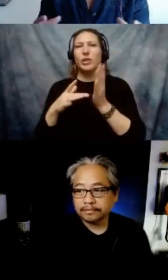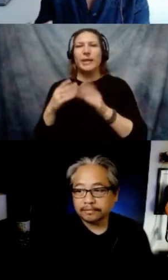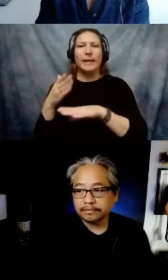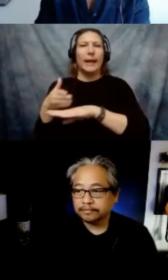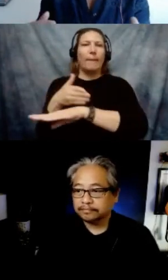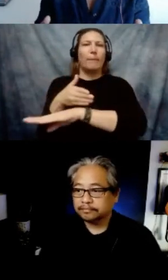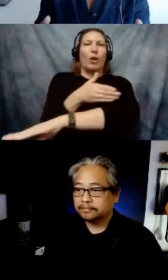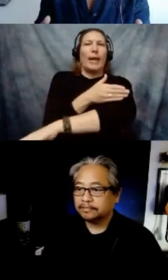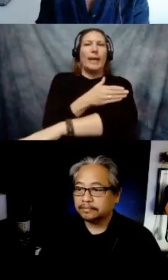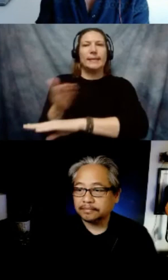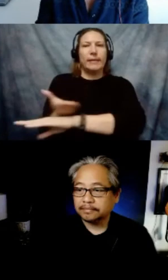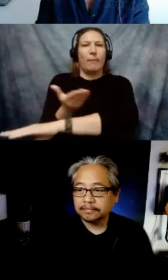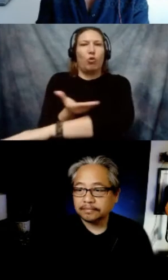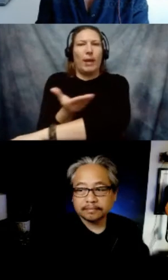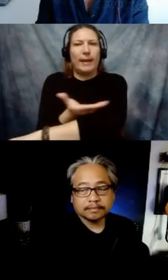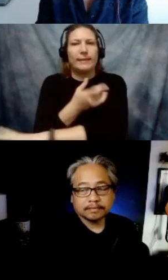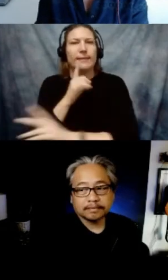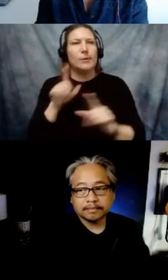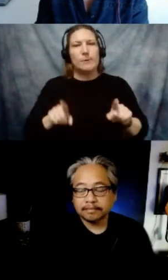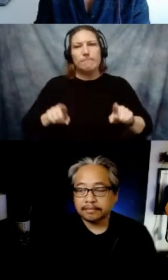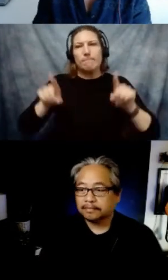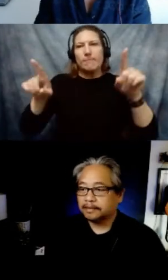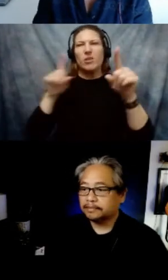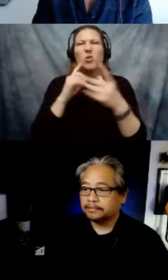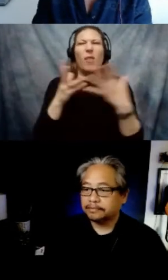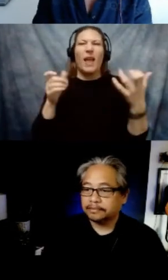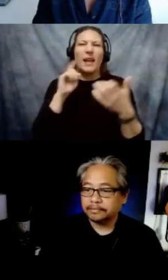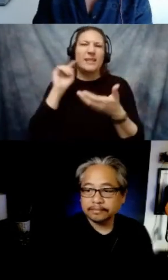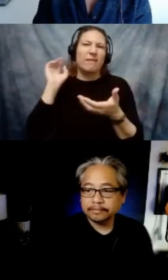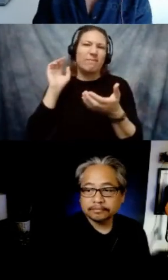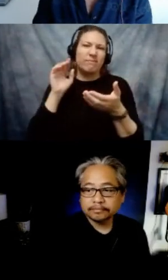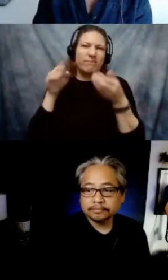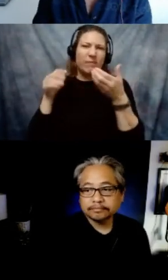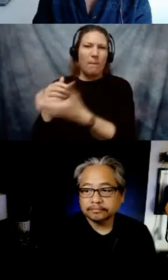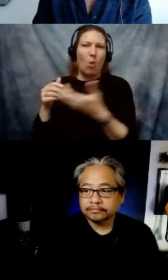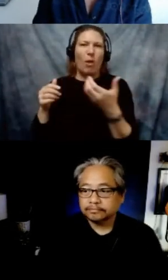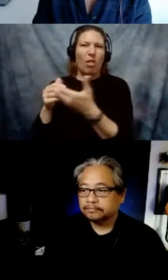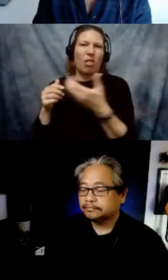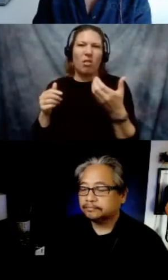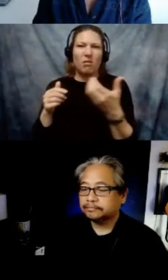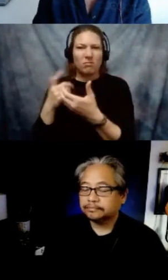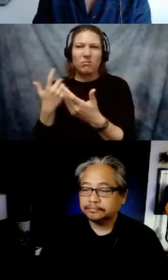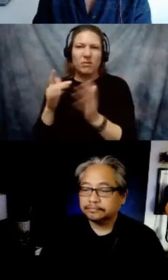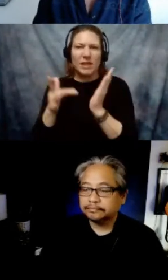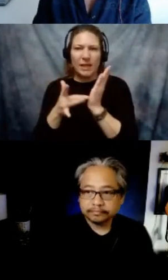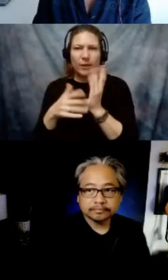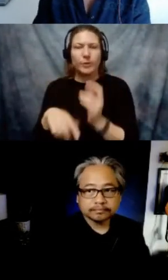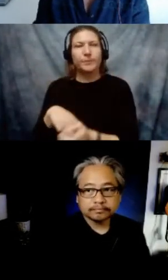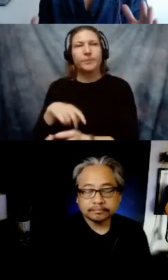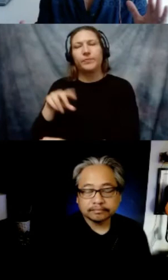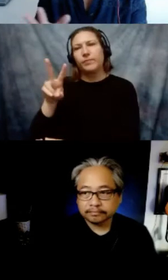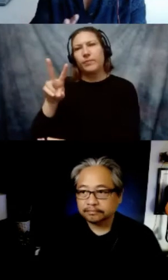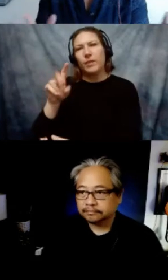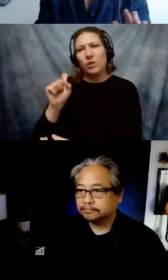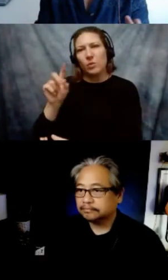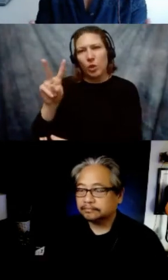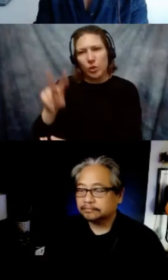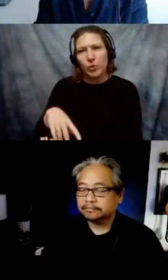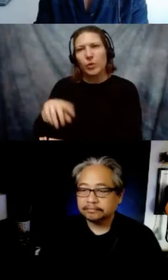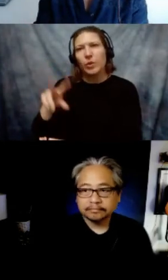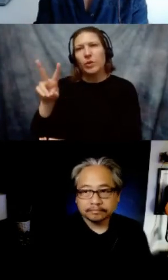So 2.2 and 3 are kind of are quite sort of set different. 2.2